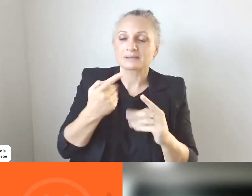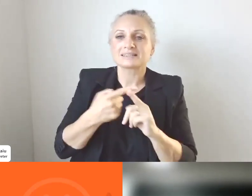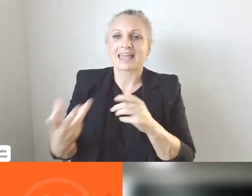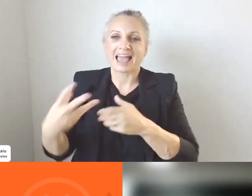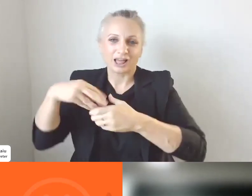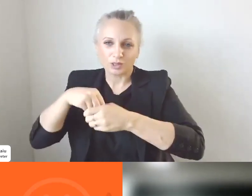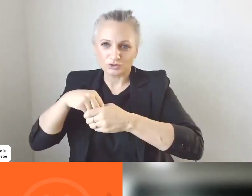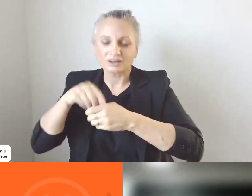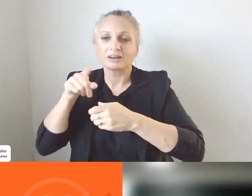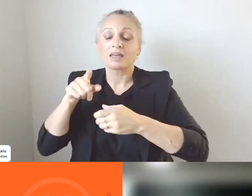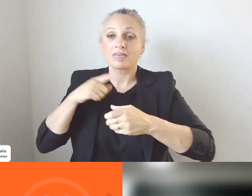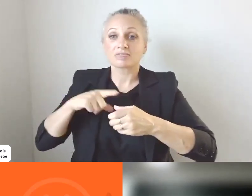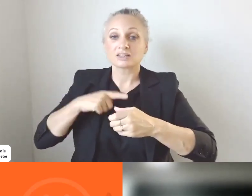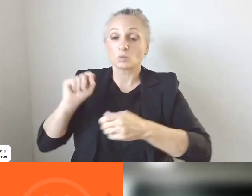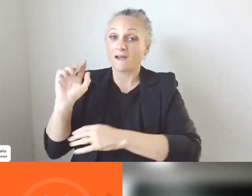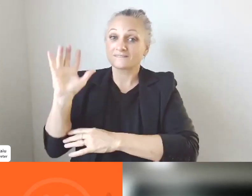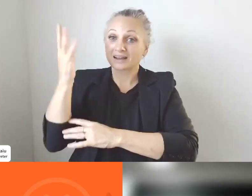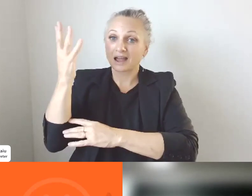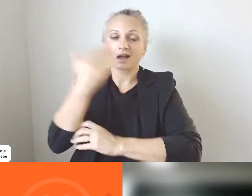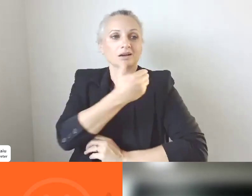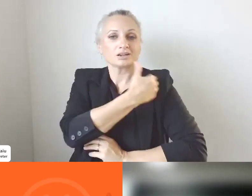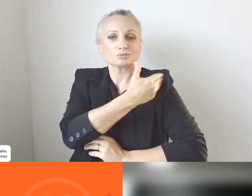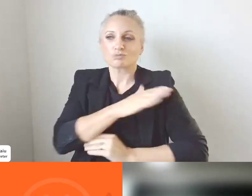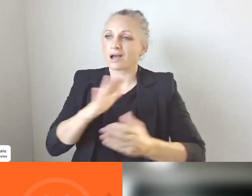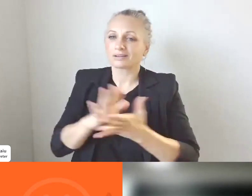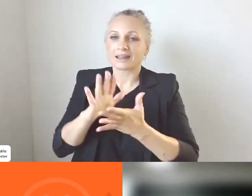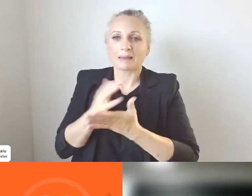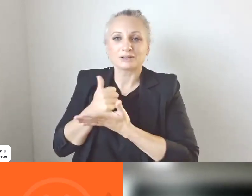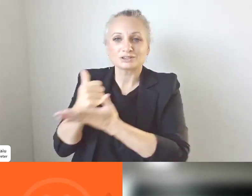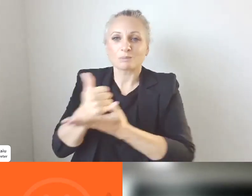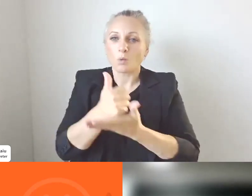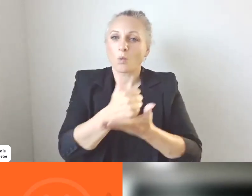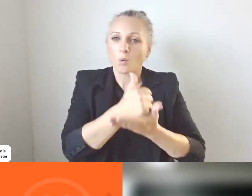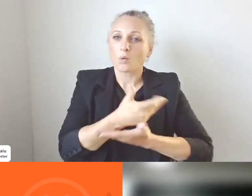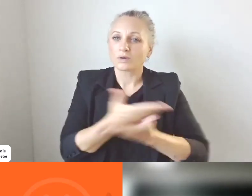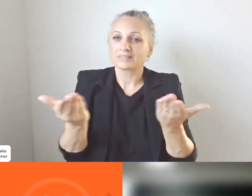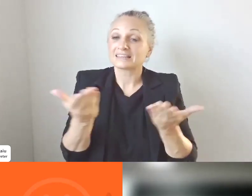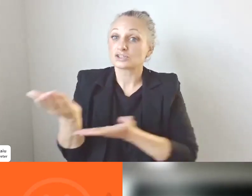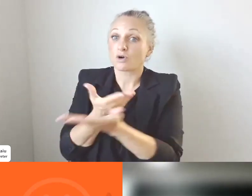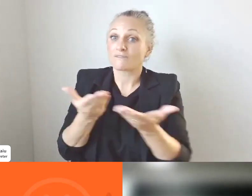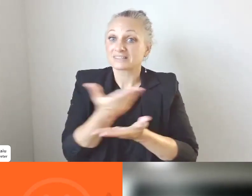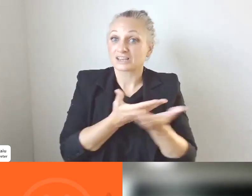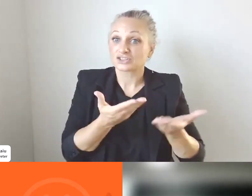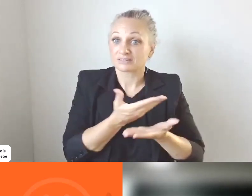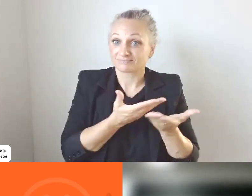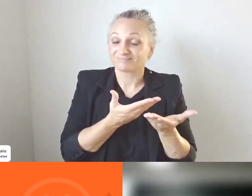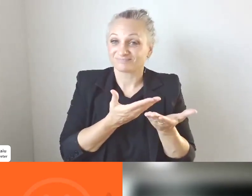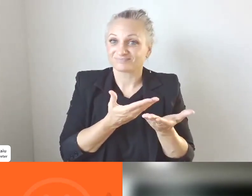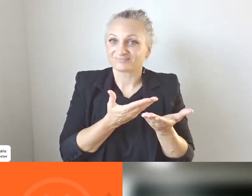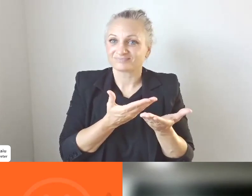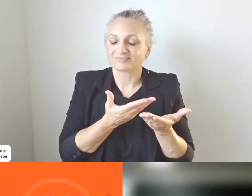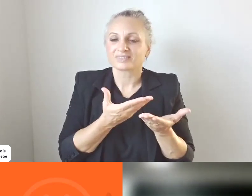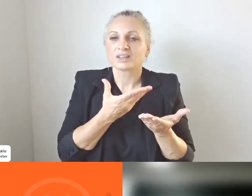really proud and happy to support these conversations through a funding